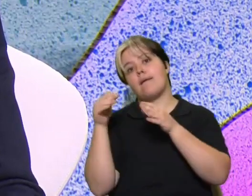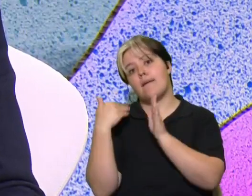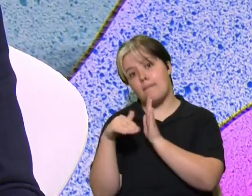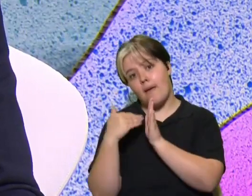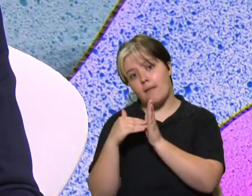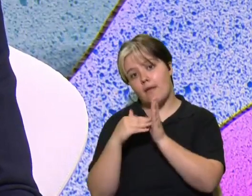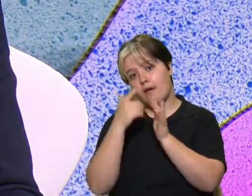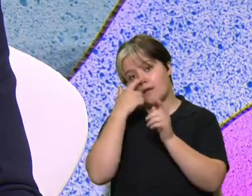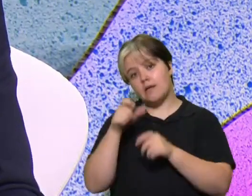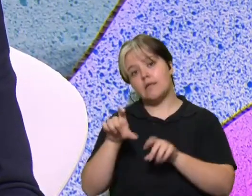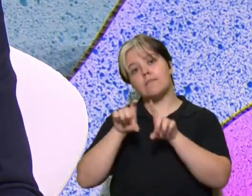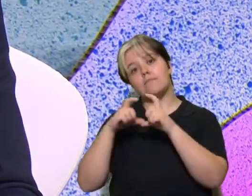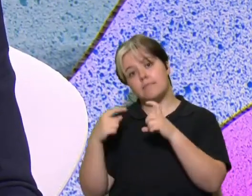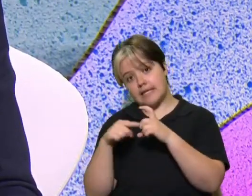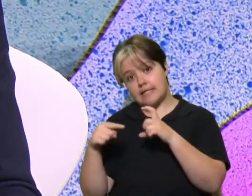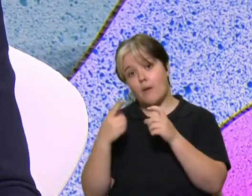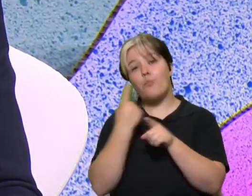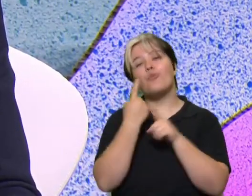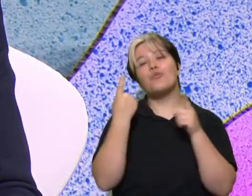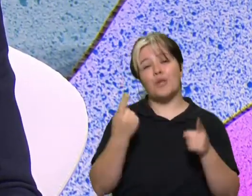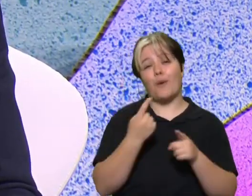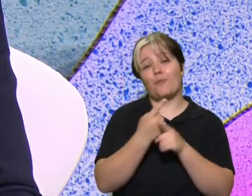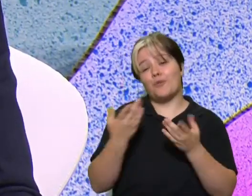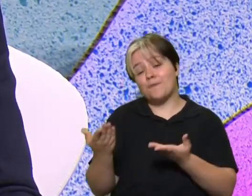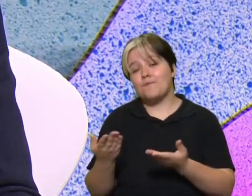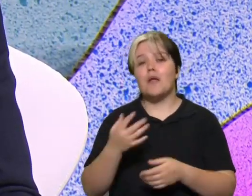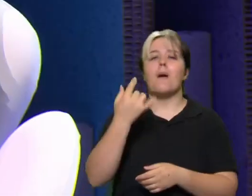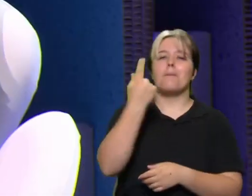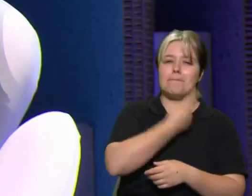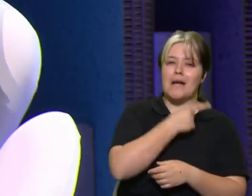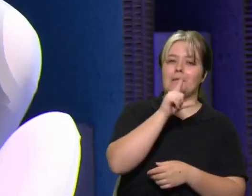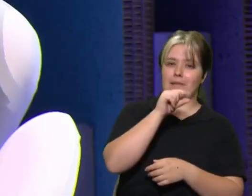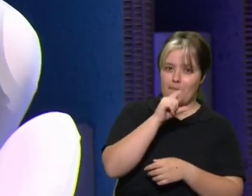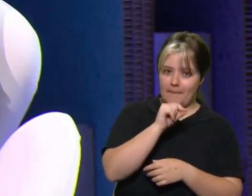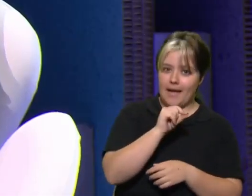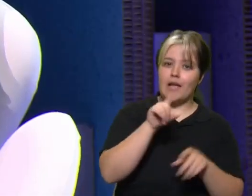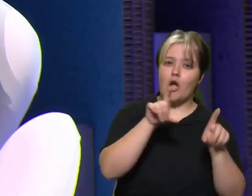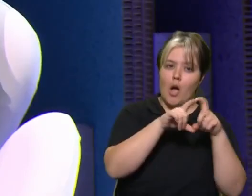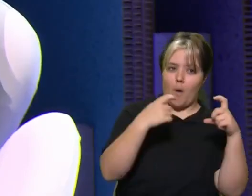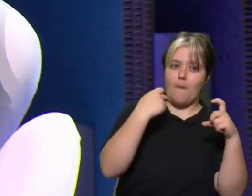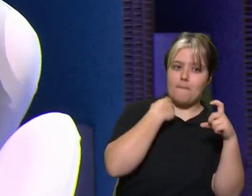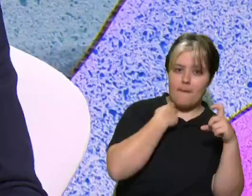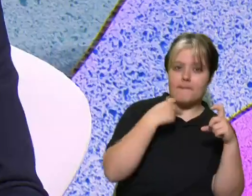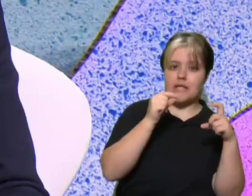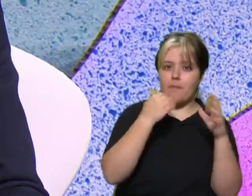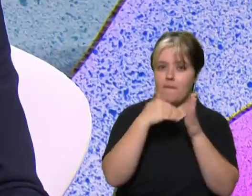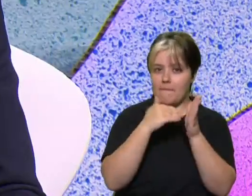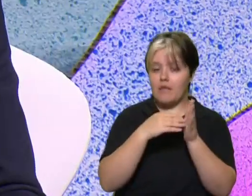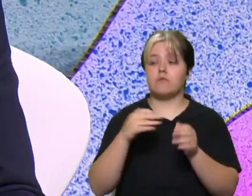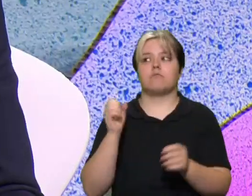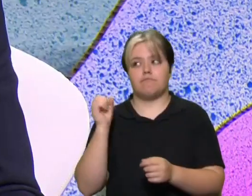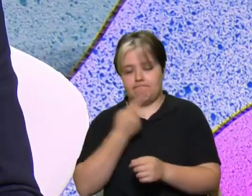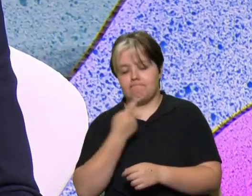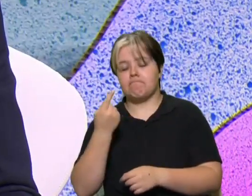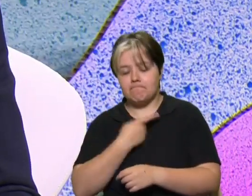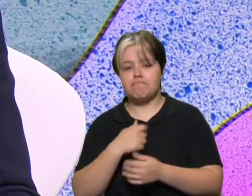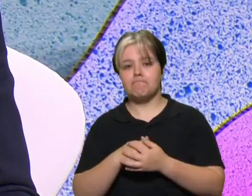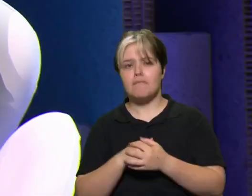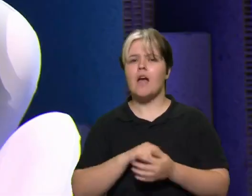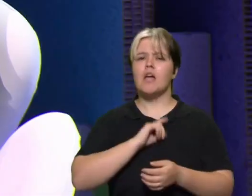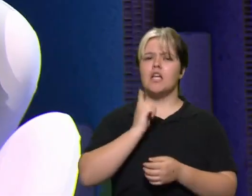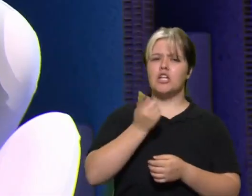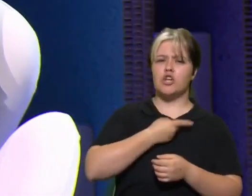these large enterprises, not the small, medium sized businessman. Yes,